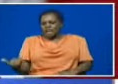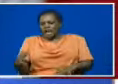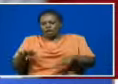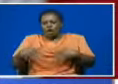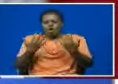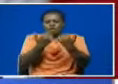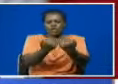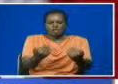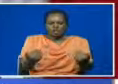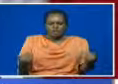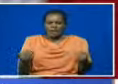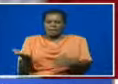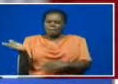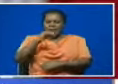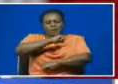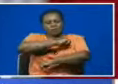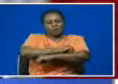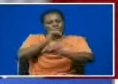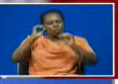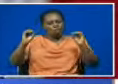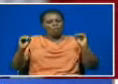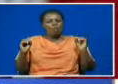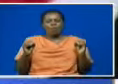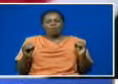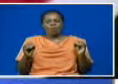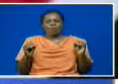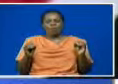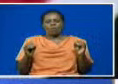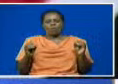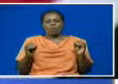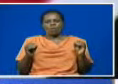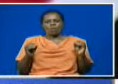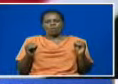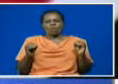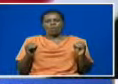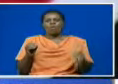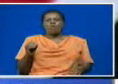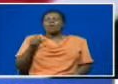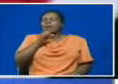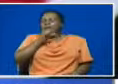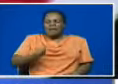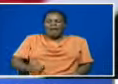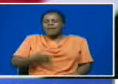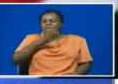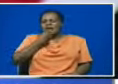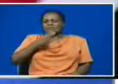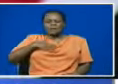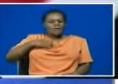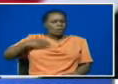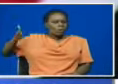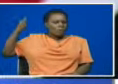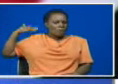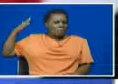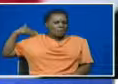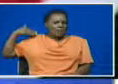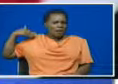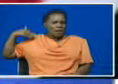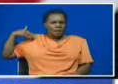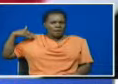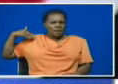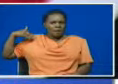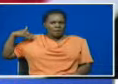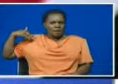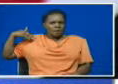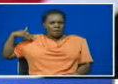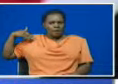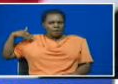children who have not reported back to school. Our forefathers confronted